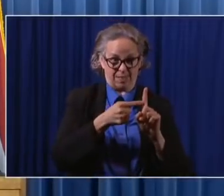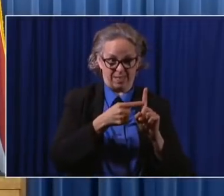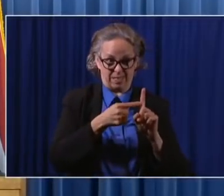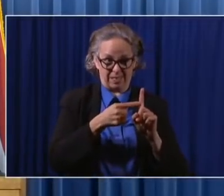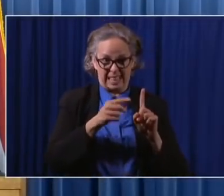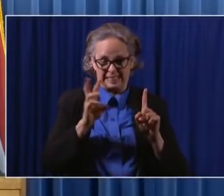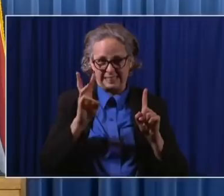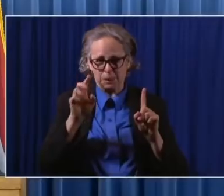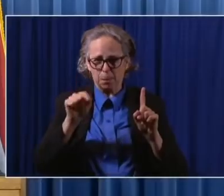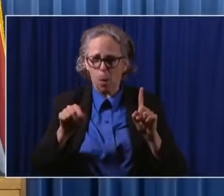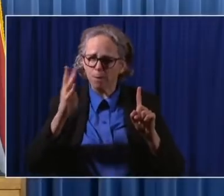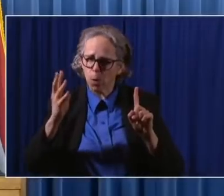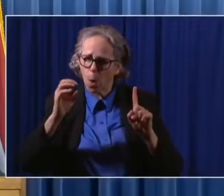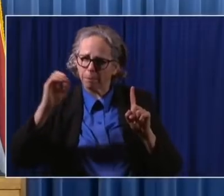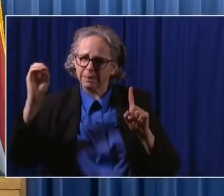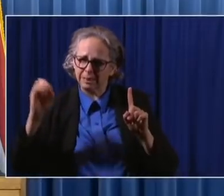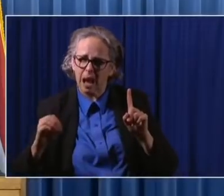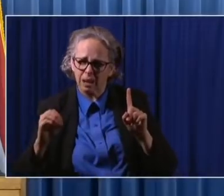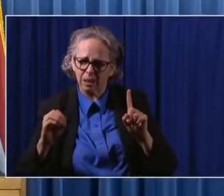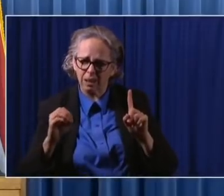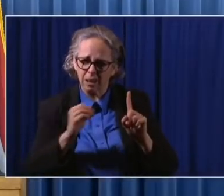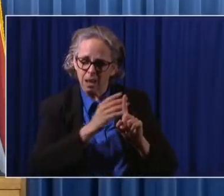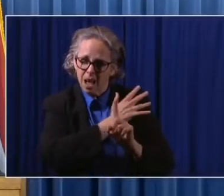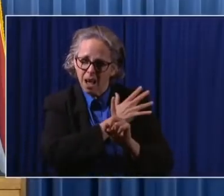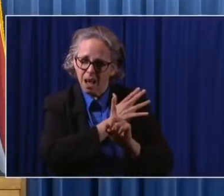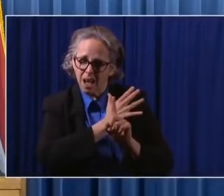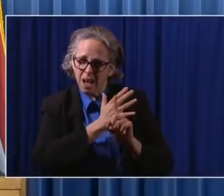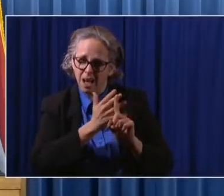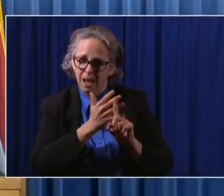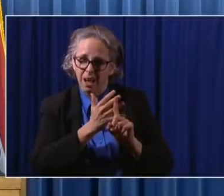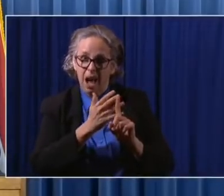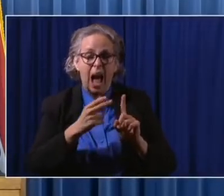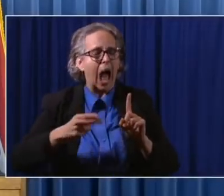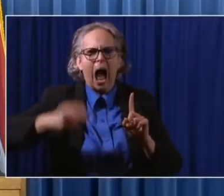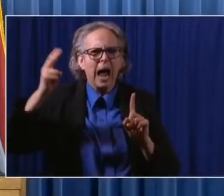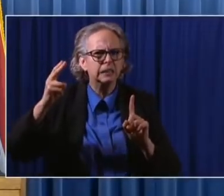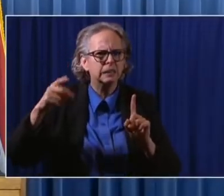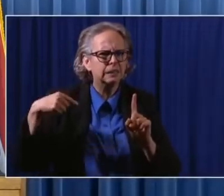6.4%, which is Ohio's highest since